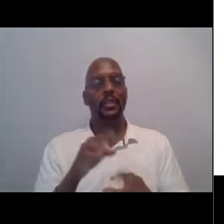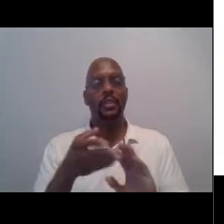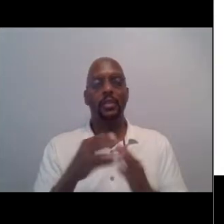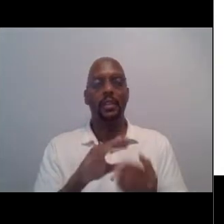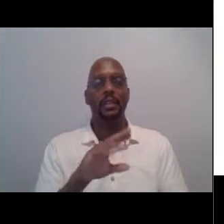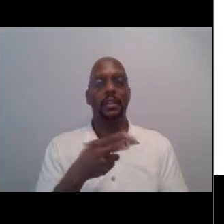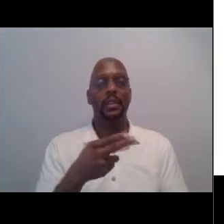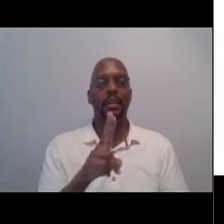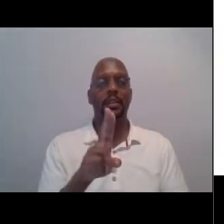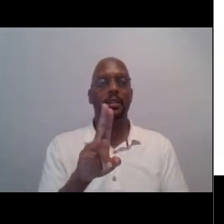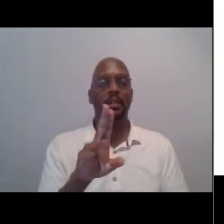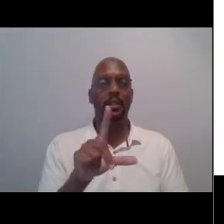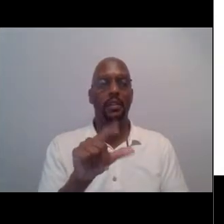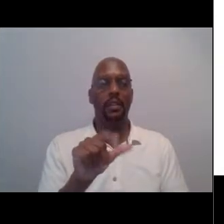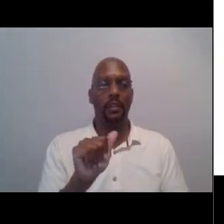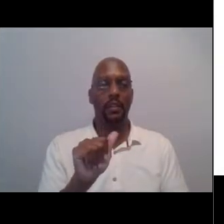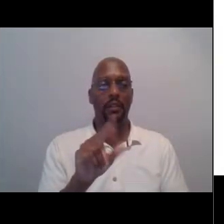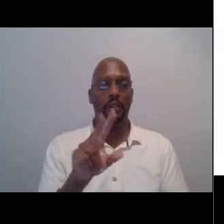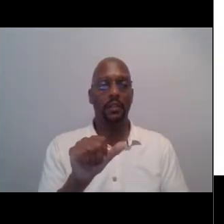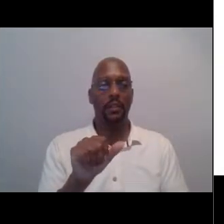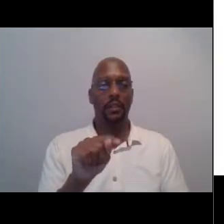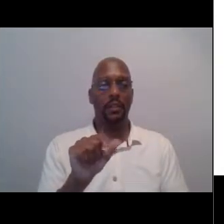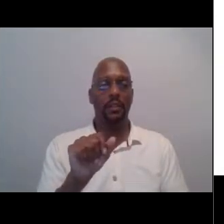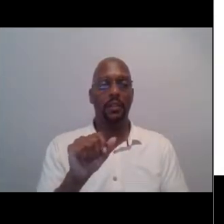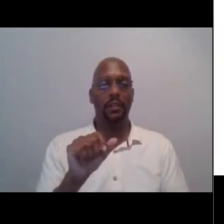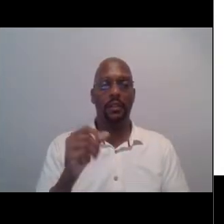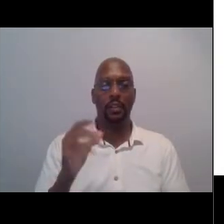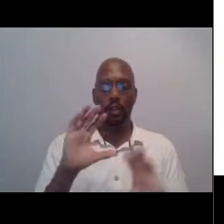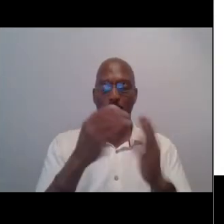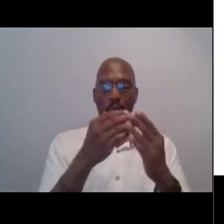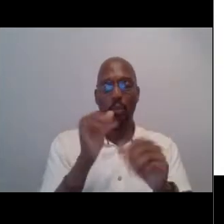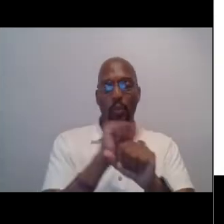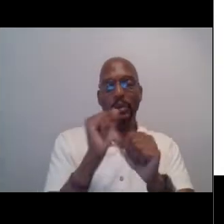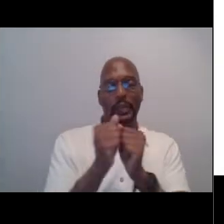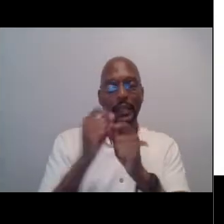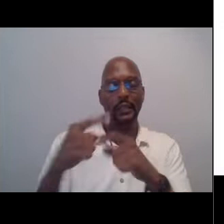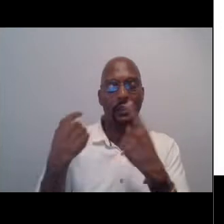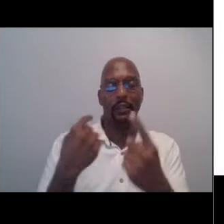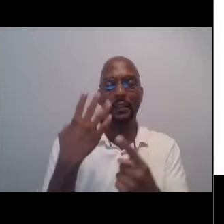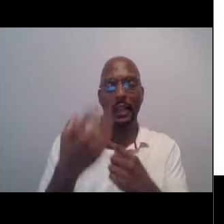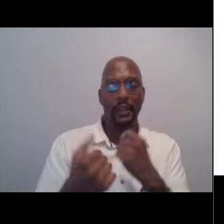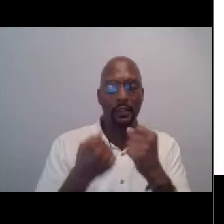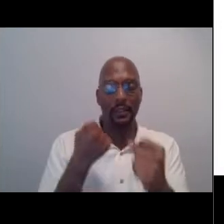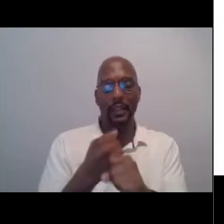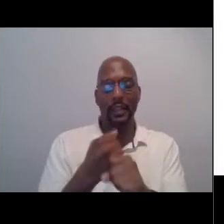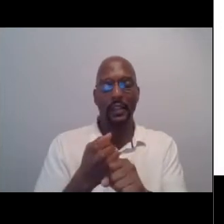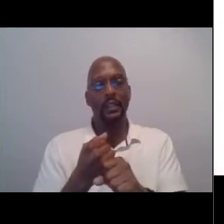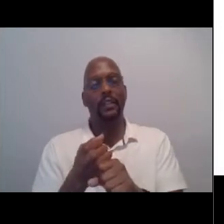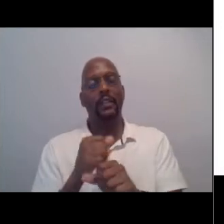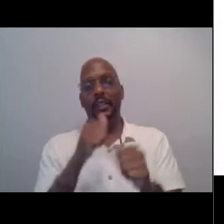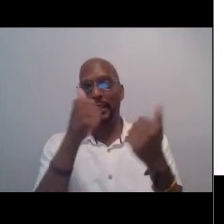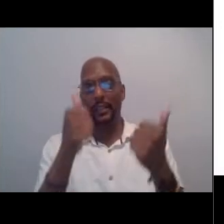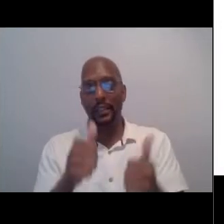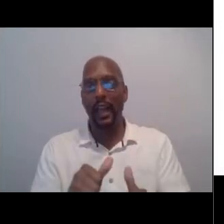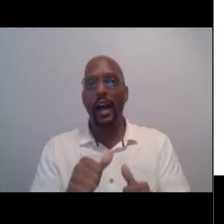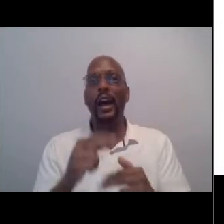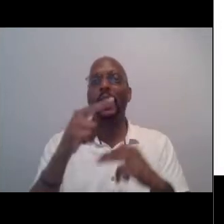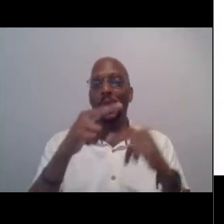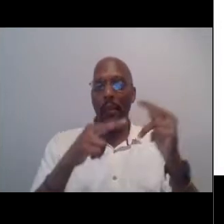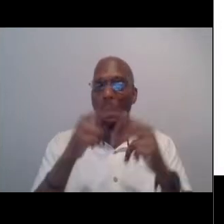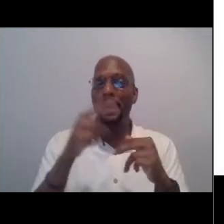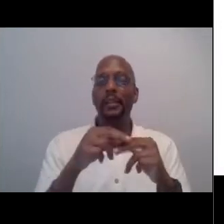have worked together over the last 5 years through the planning, design, and construction phases. And we're hoping